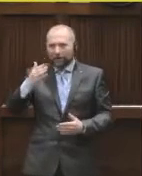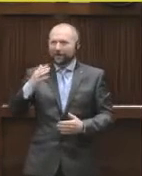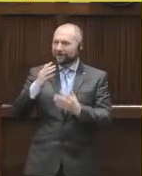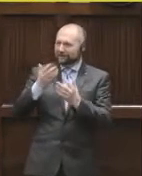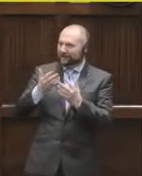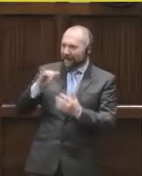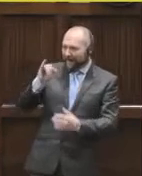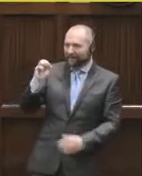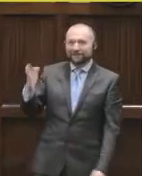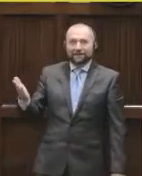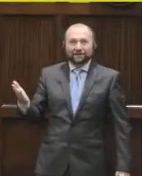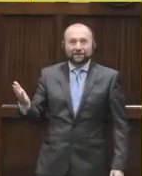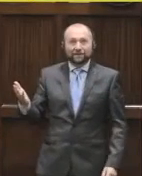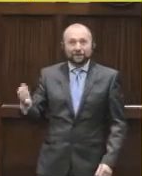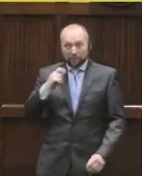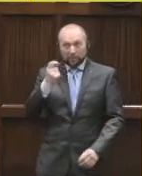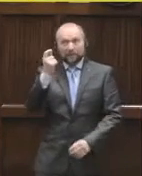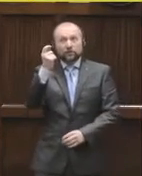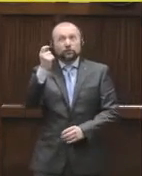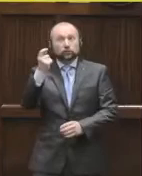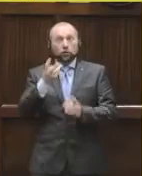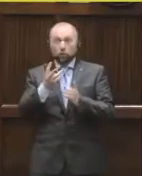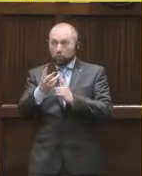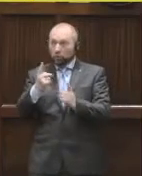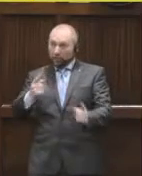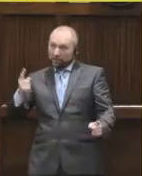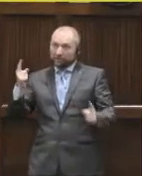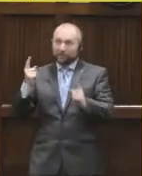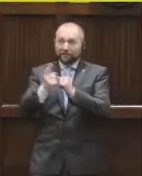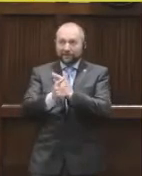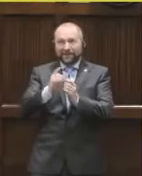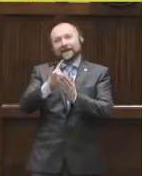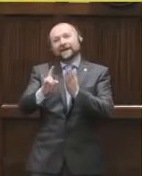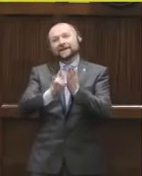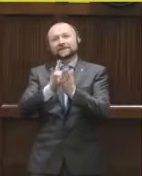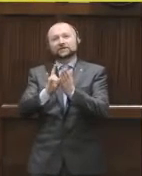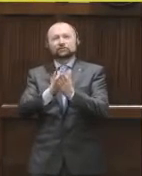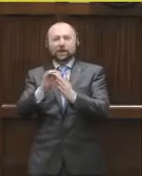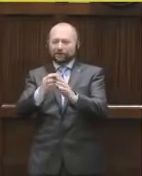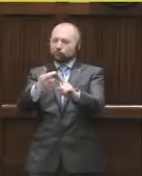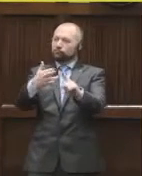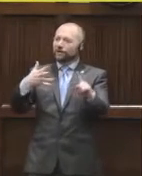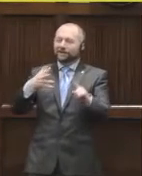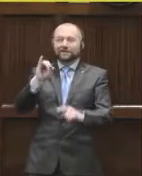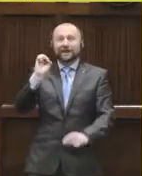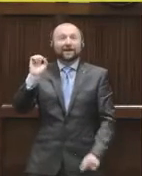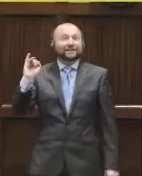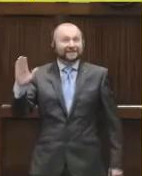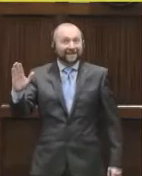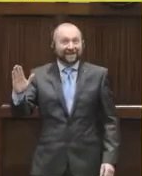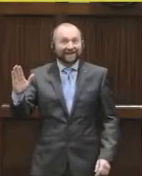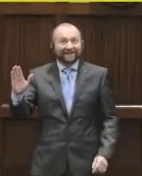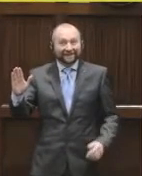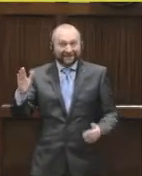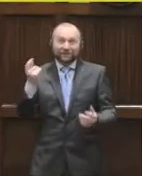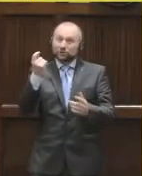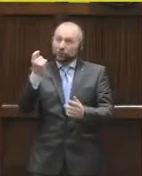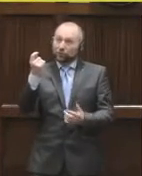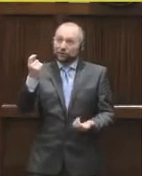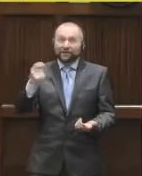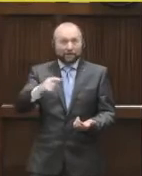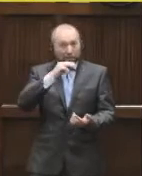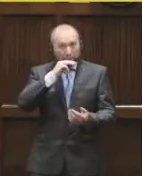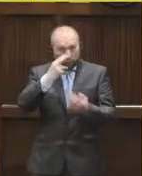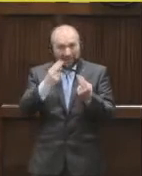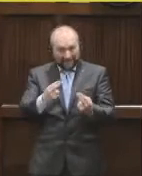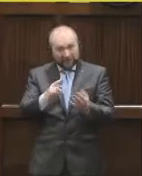achieved tonight, or we will in a very short time, the historic phase of recognising ISL as a language, then we need to